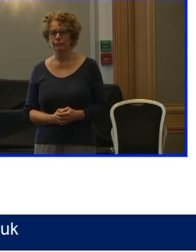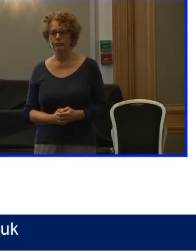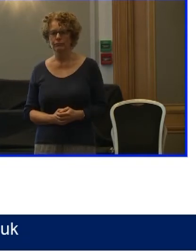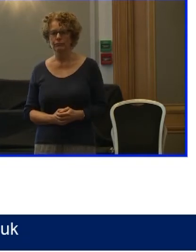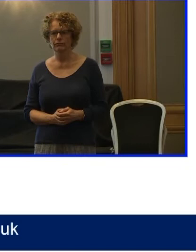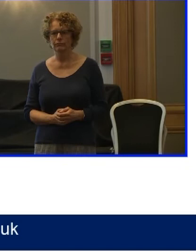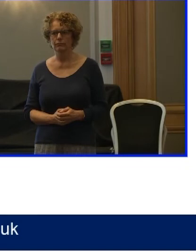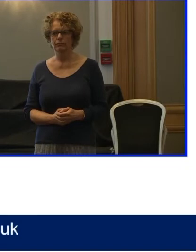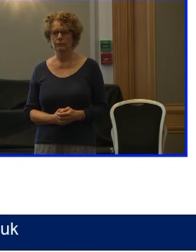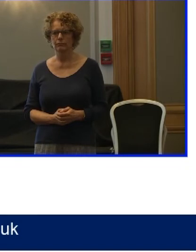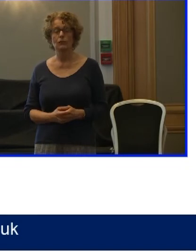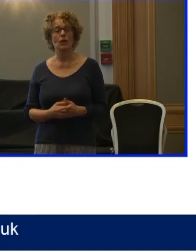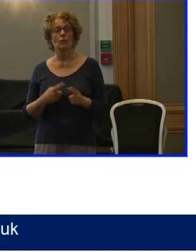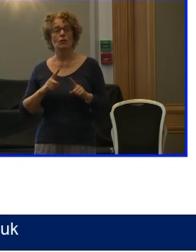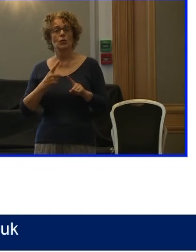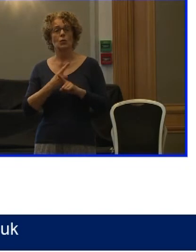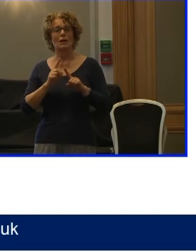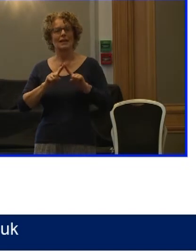So let's talk about services.